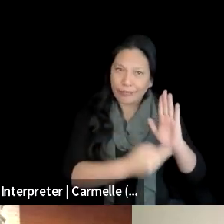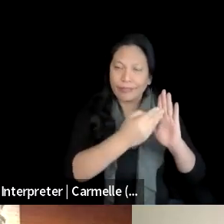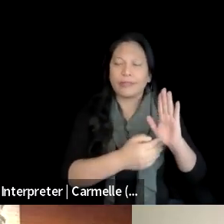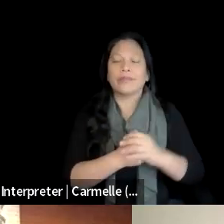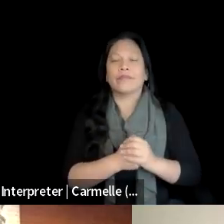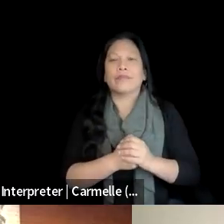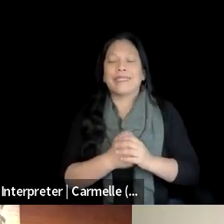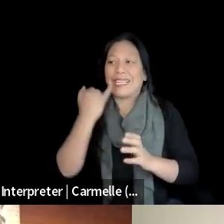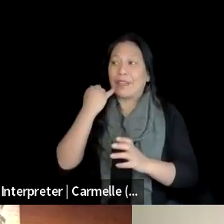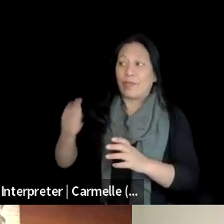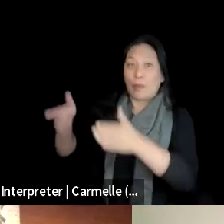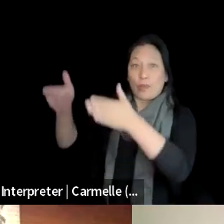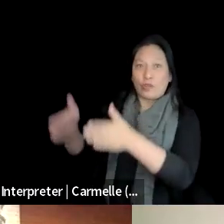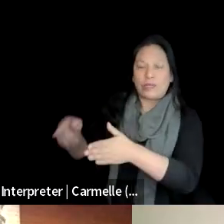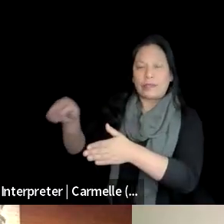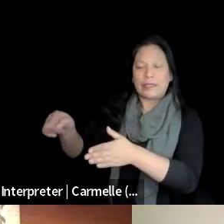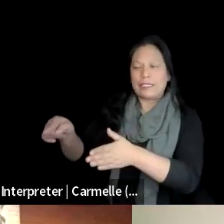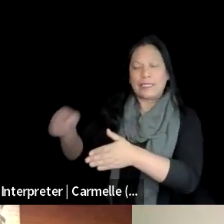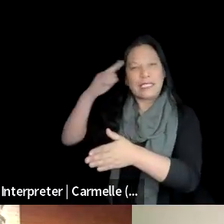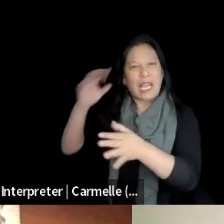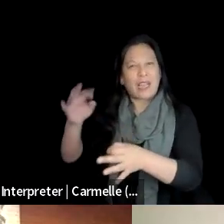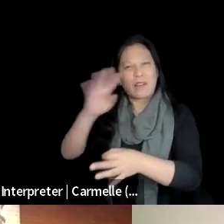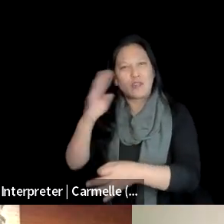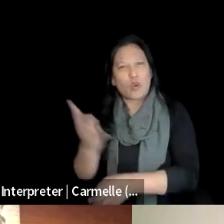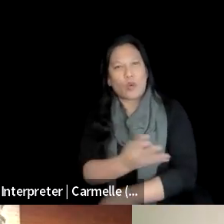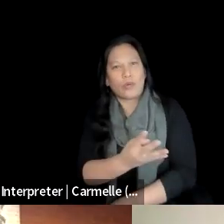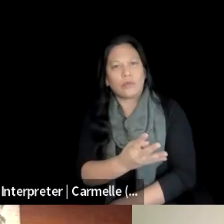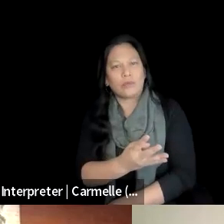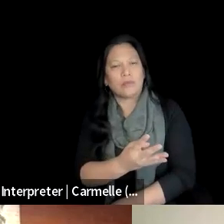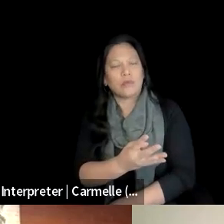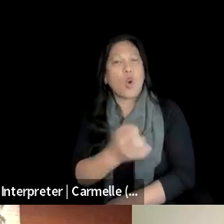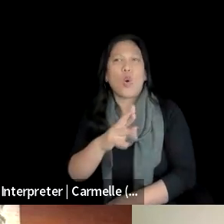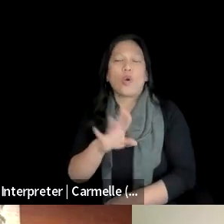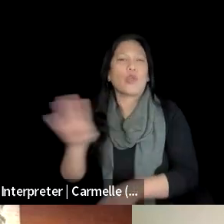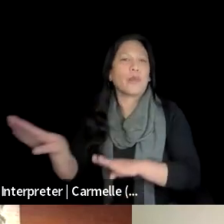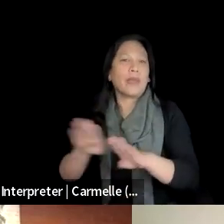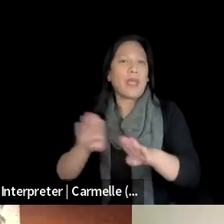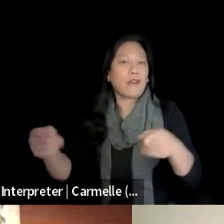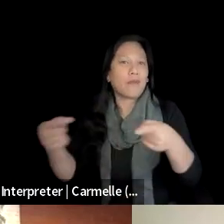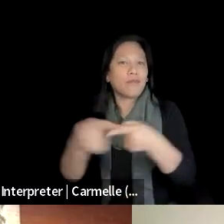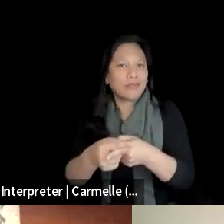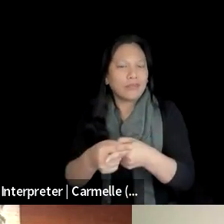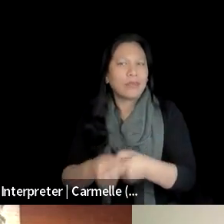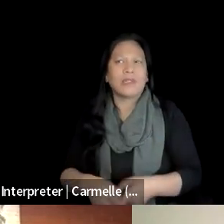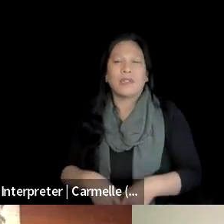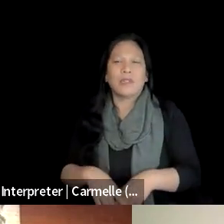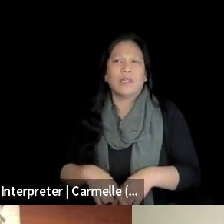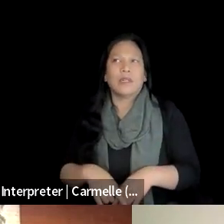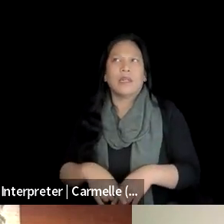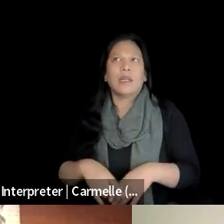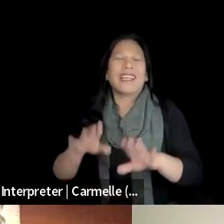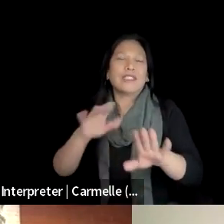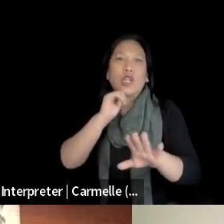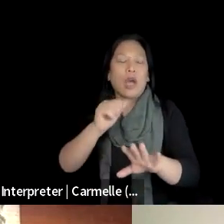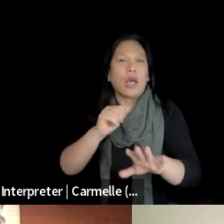someone breaks the agreement, against, ignores, and or contradicts it, and we're not at the point where it's like it's intolerable. It's just one